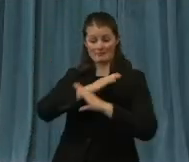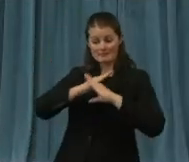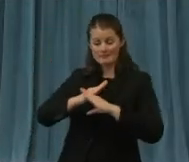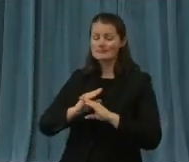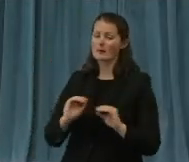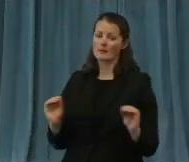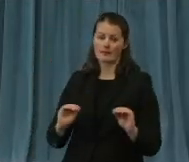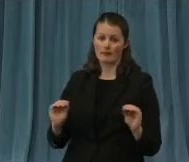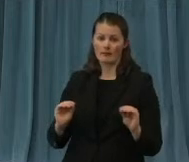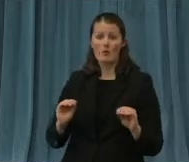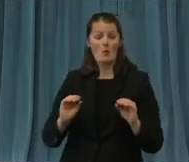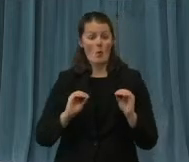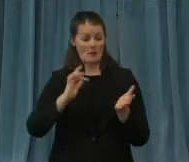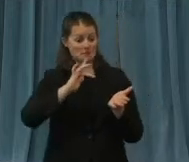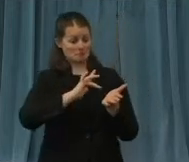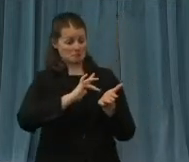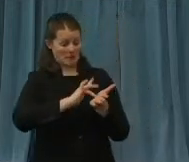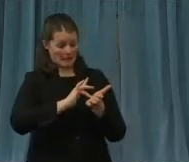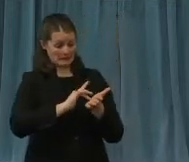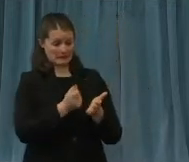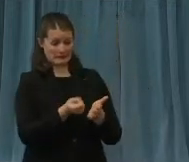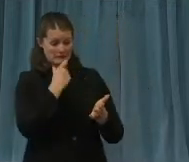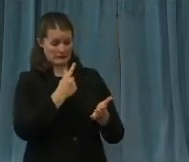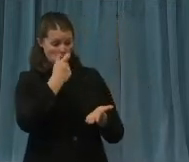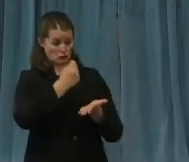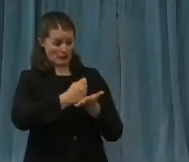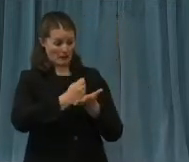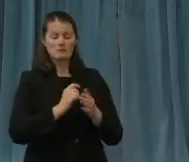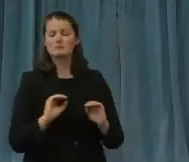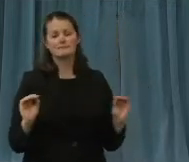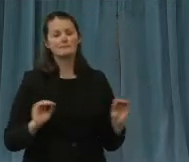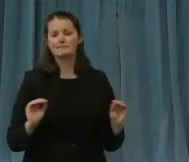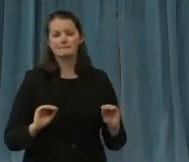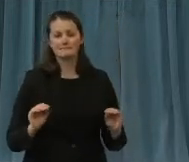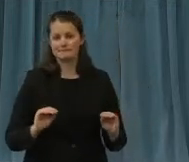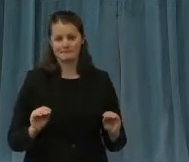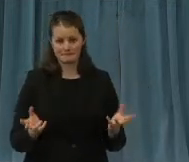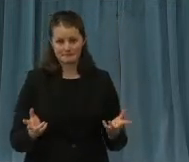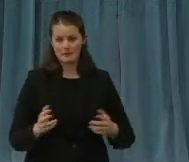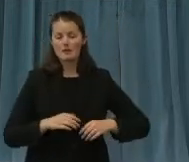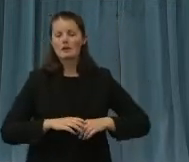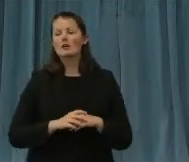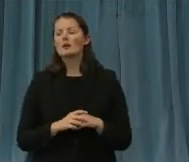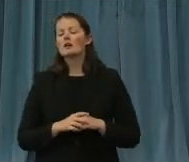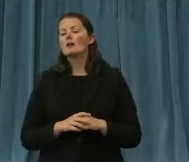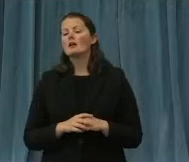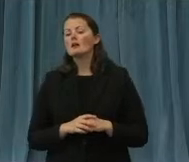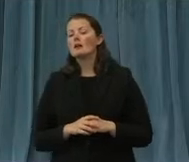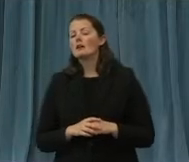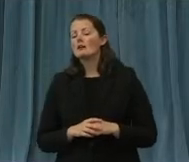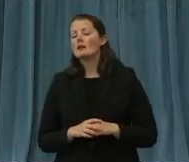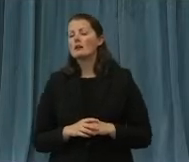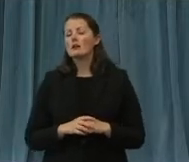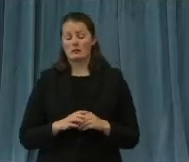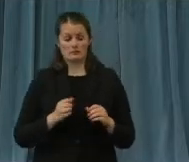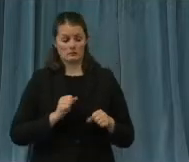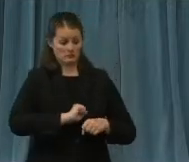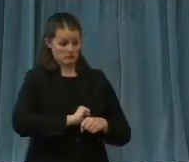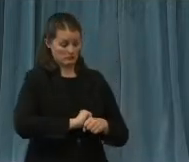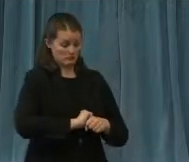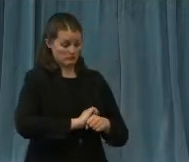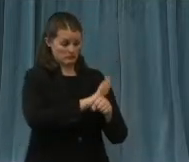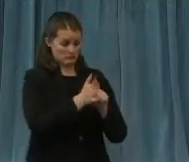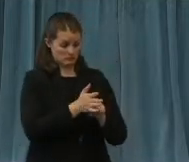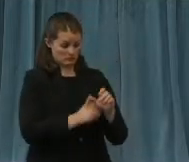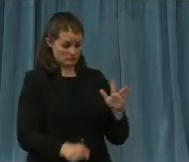consideration of testing has been evolving as the test supplies become more readily available. But despite our slow start, Nevada's